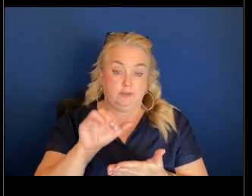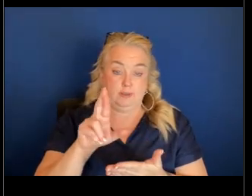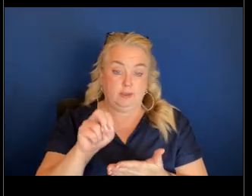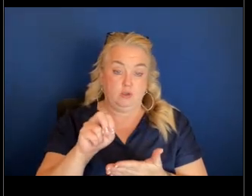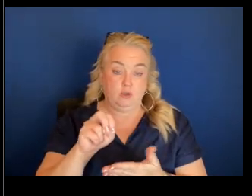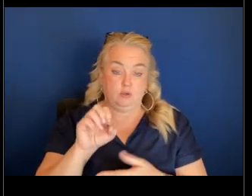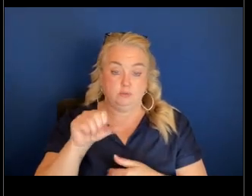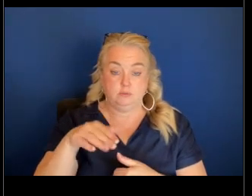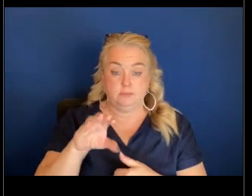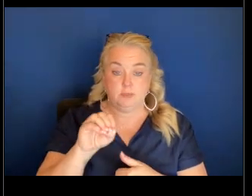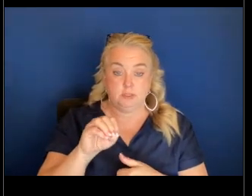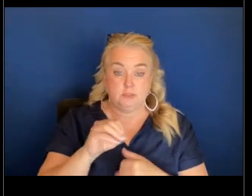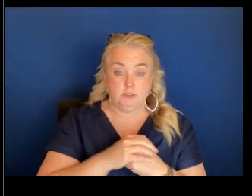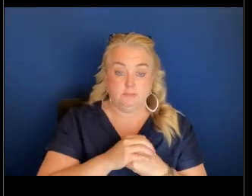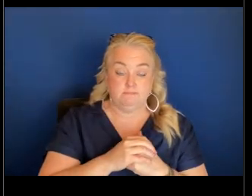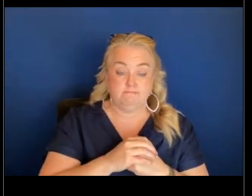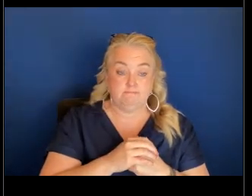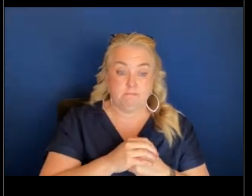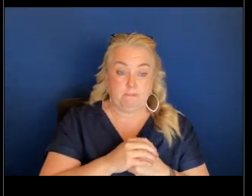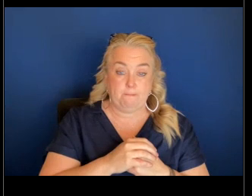spaces.